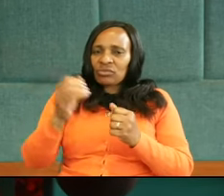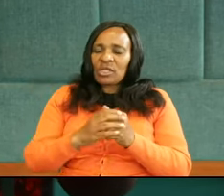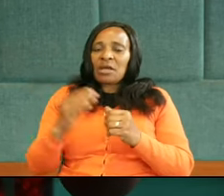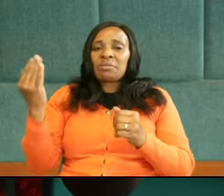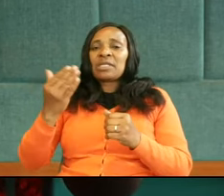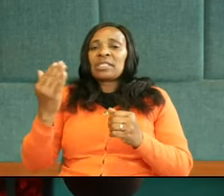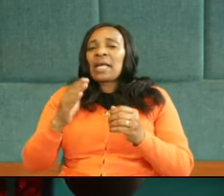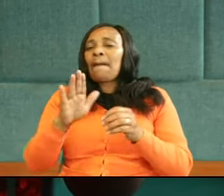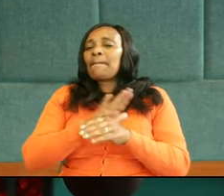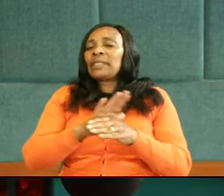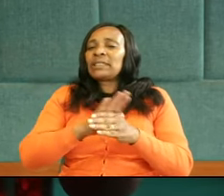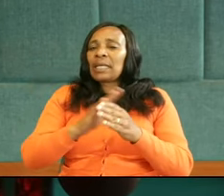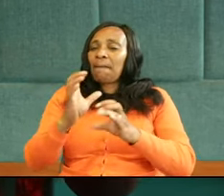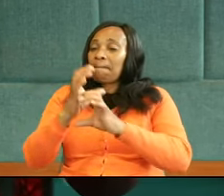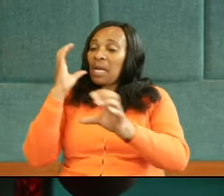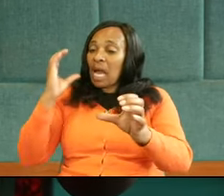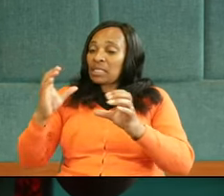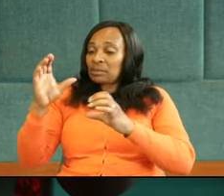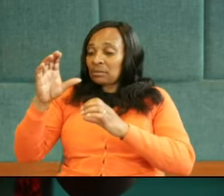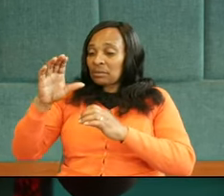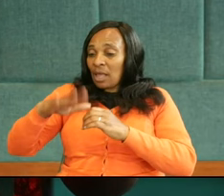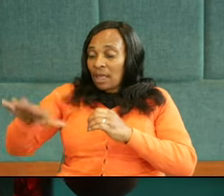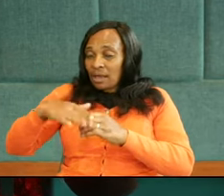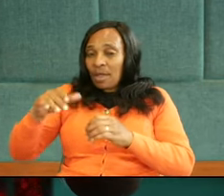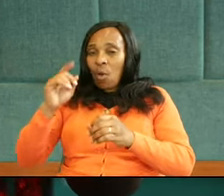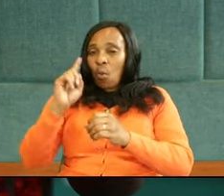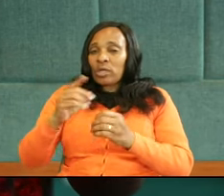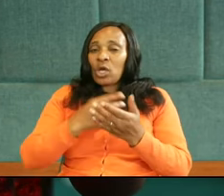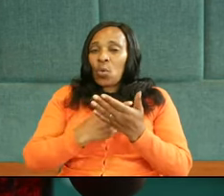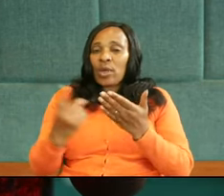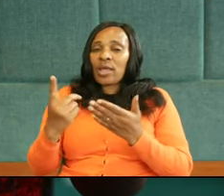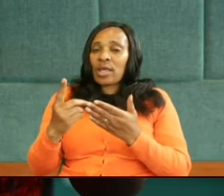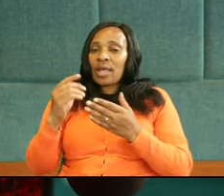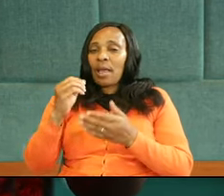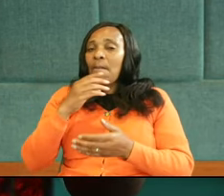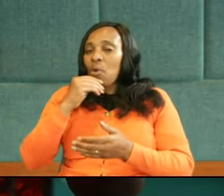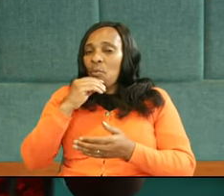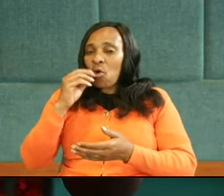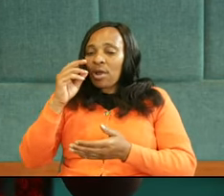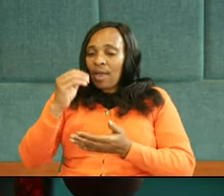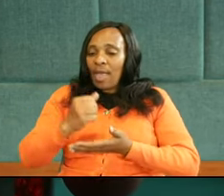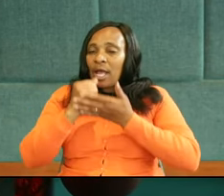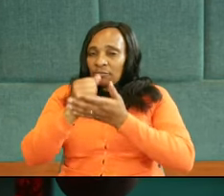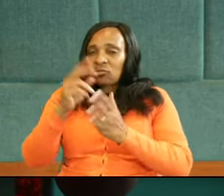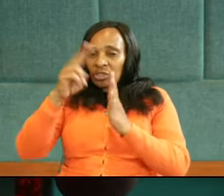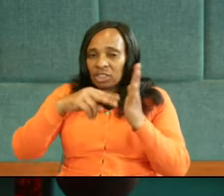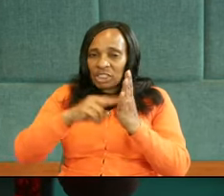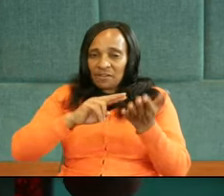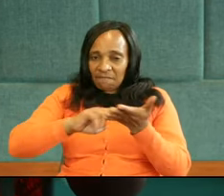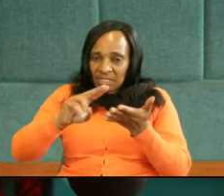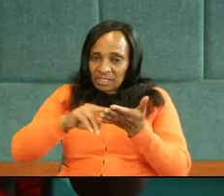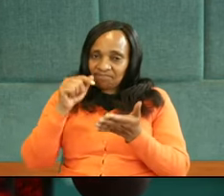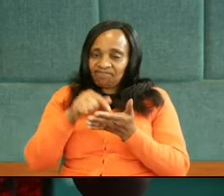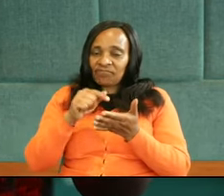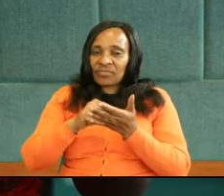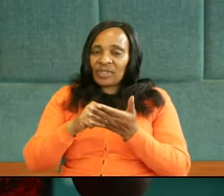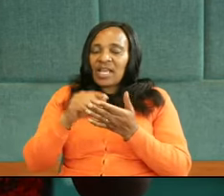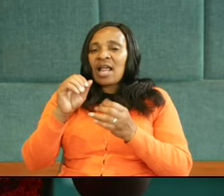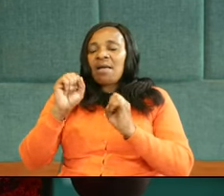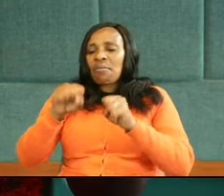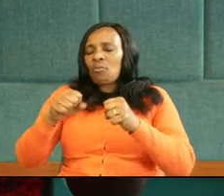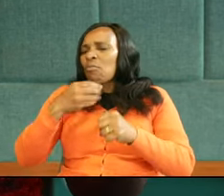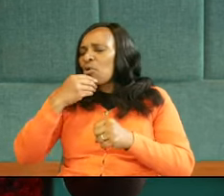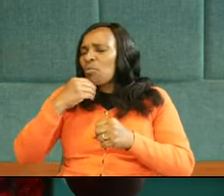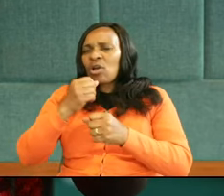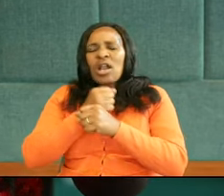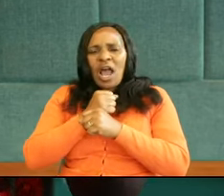at a busy bus station once a week, and he wanted the boy to help by reading Bible verses. Da Costa liked the idea. He